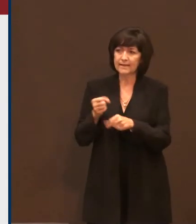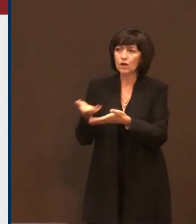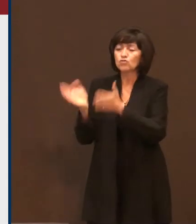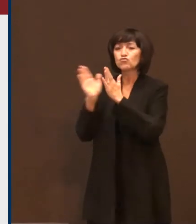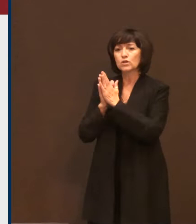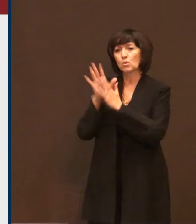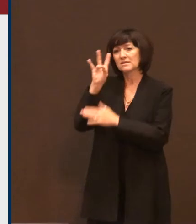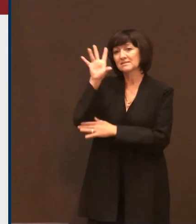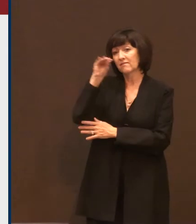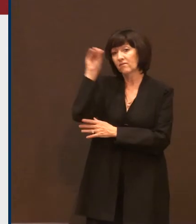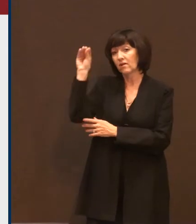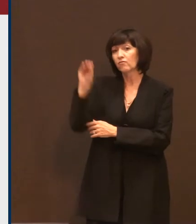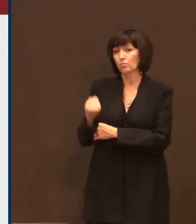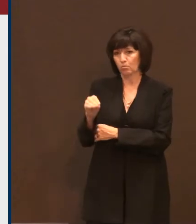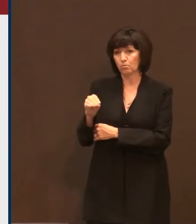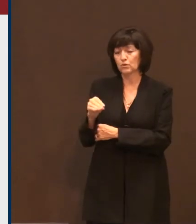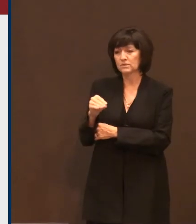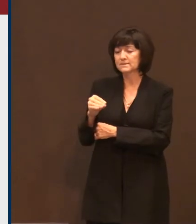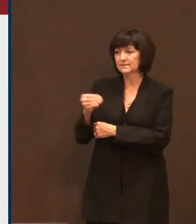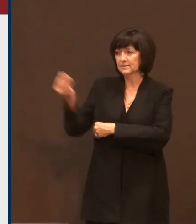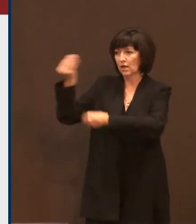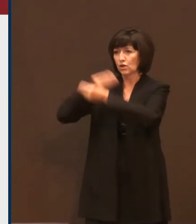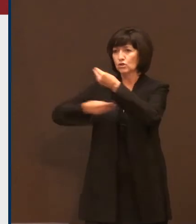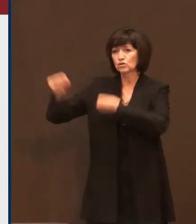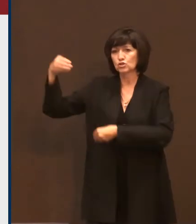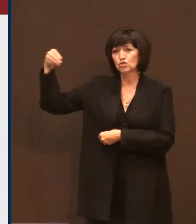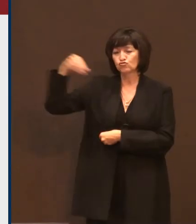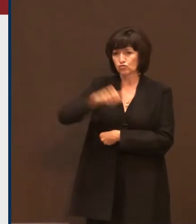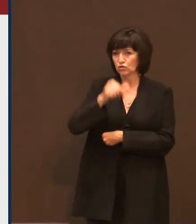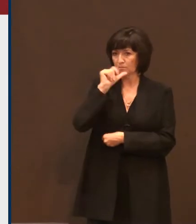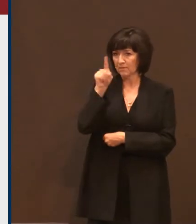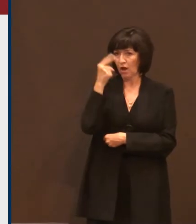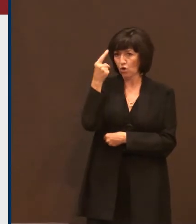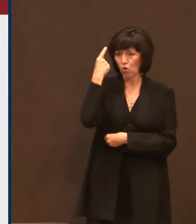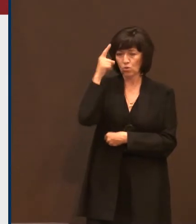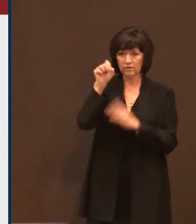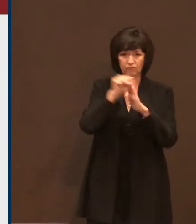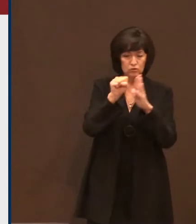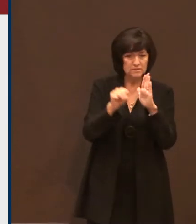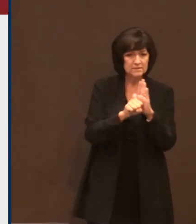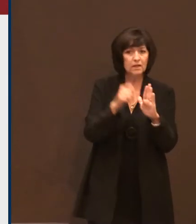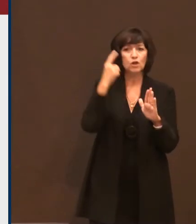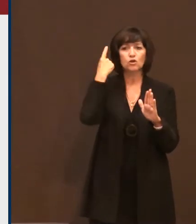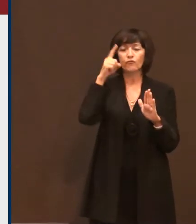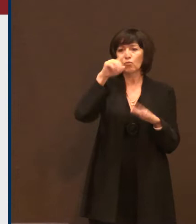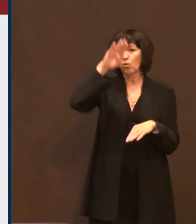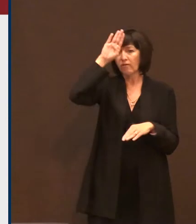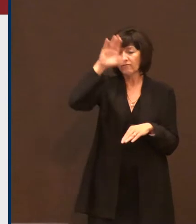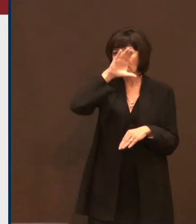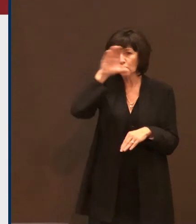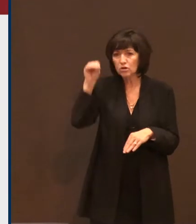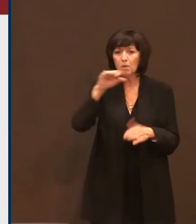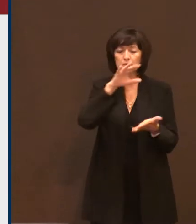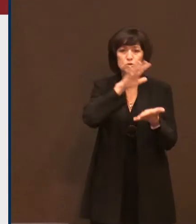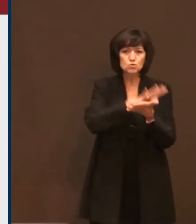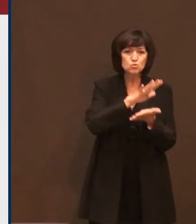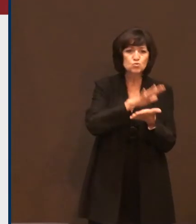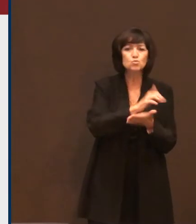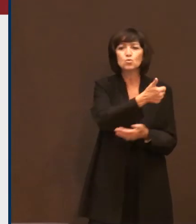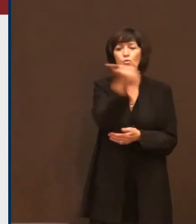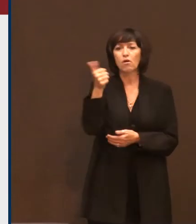for emergency protective measures. And so this isn't just for the state, this is for municipalities, fire companies, schools, hospitals, and other